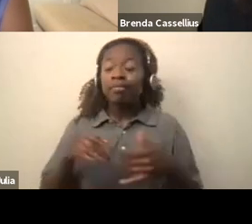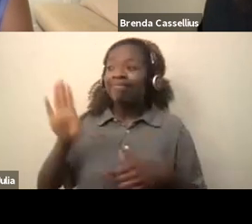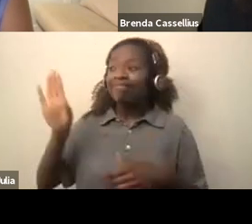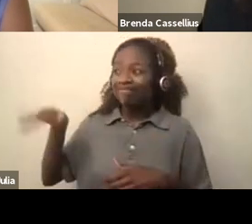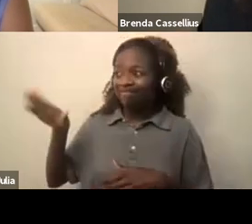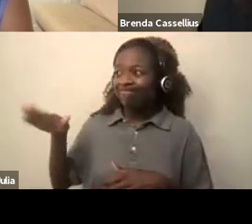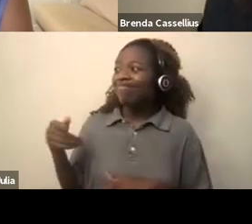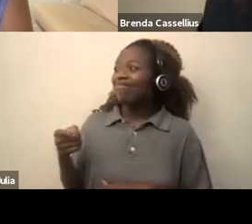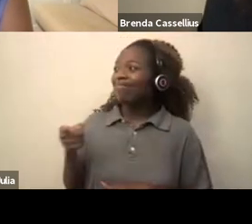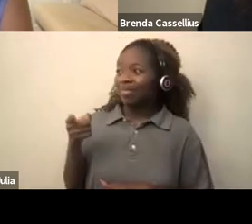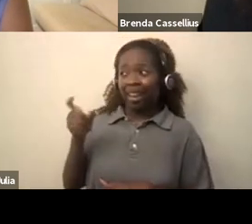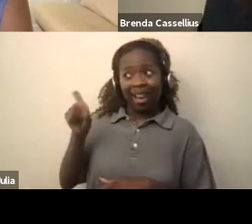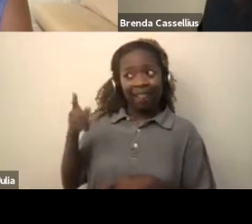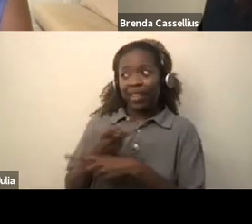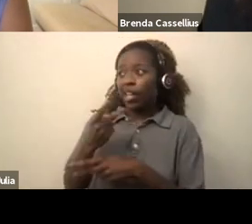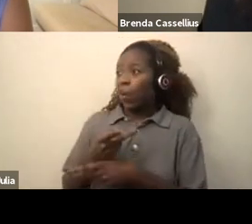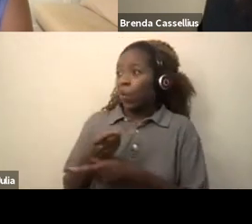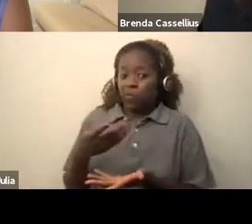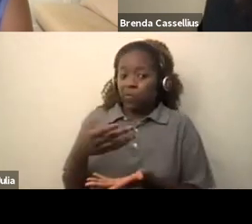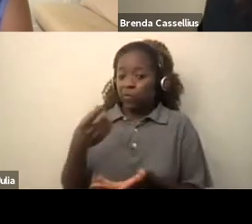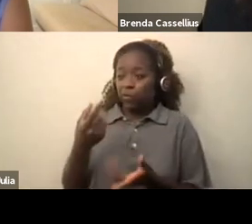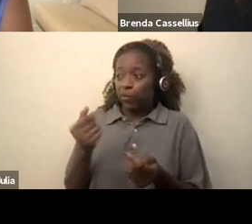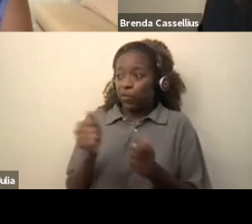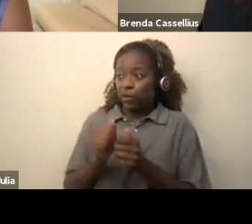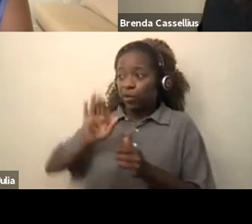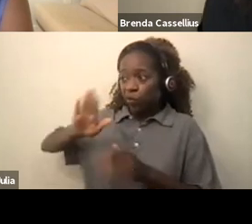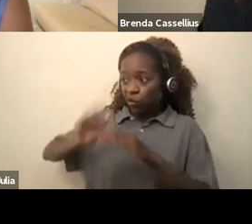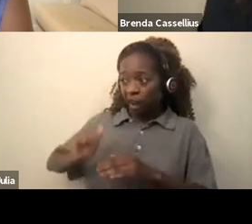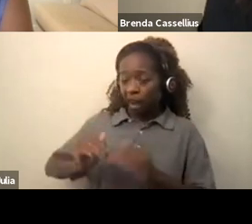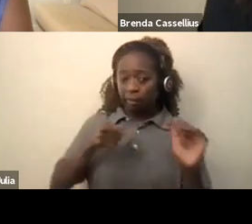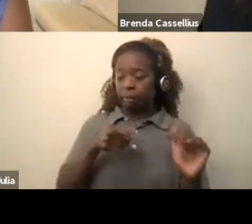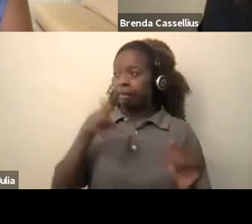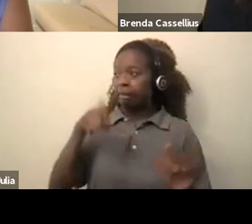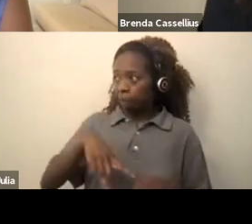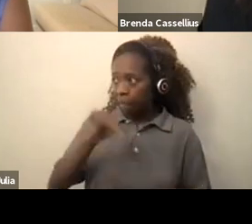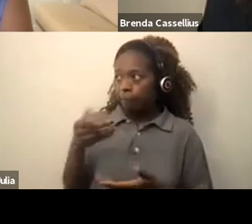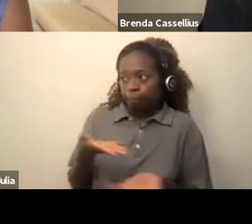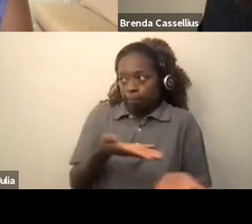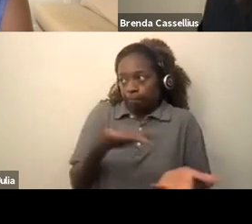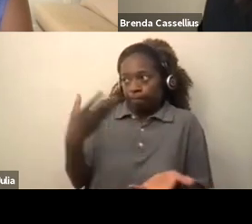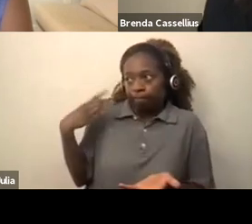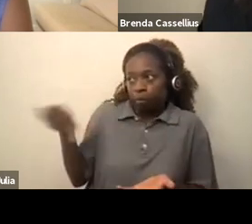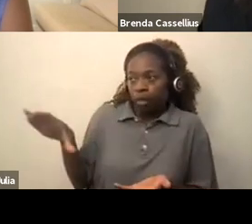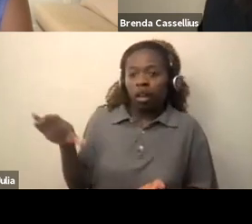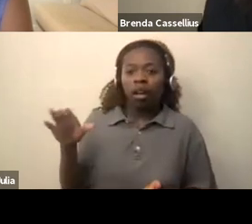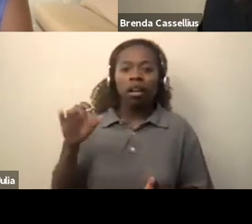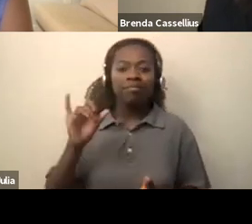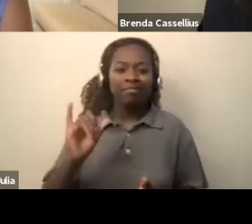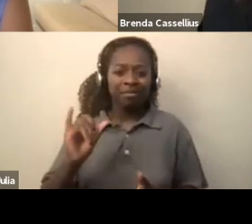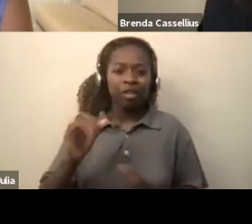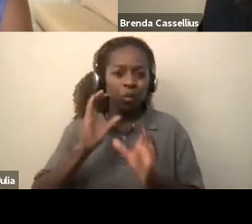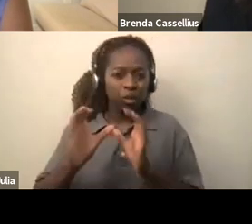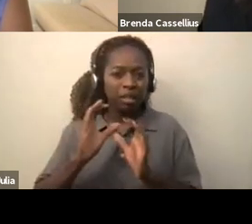how to take care of your child and so that piece around communication is vital and that is something that we